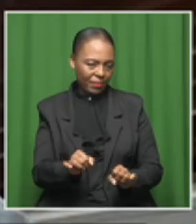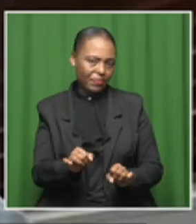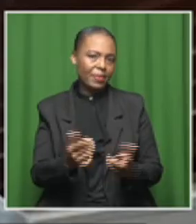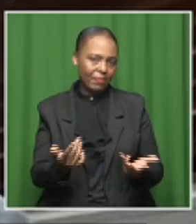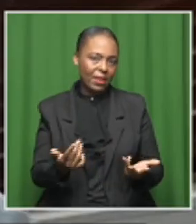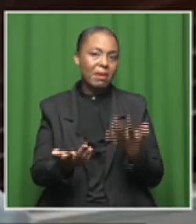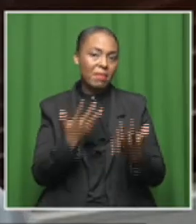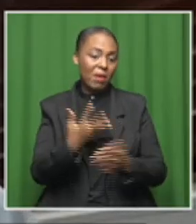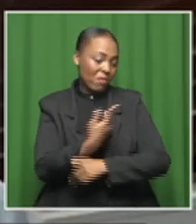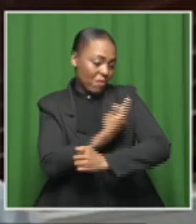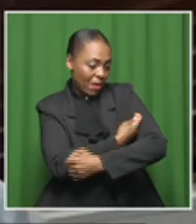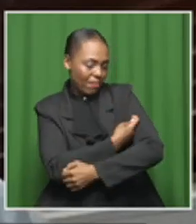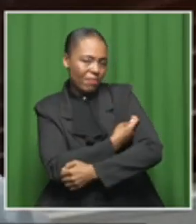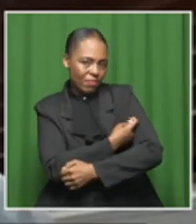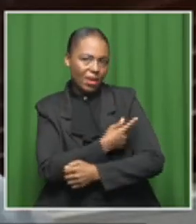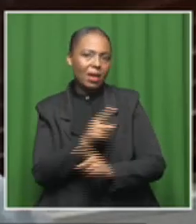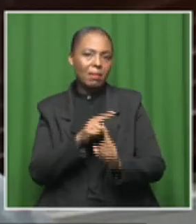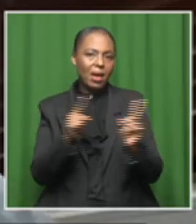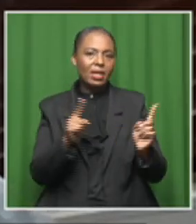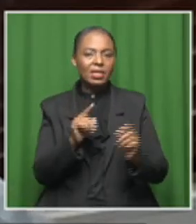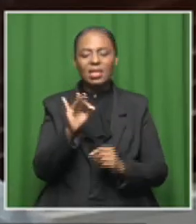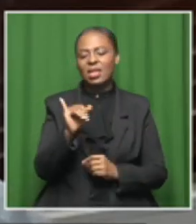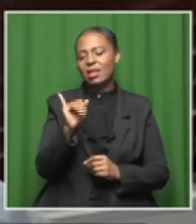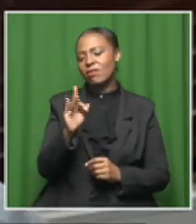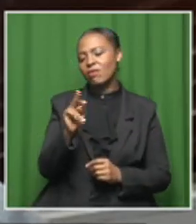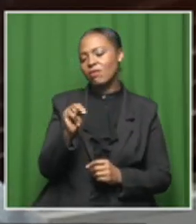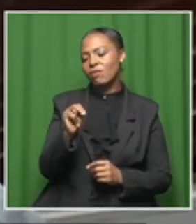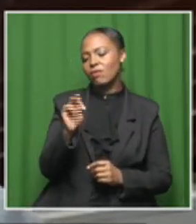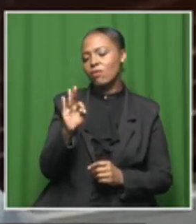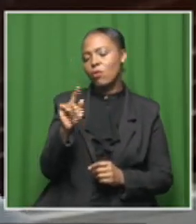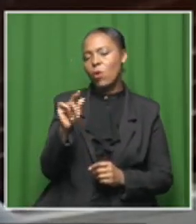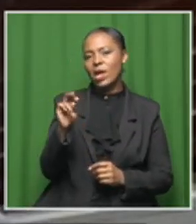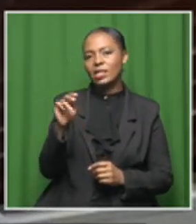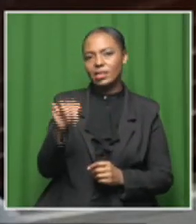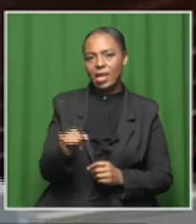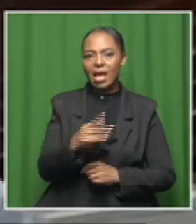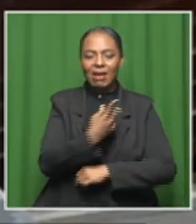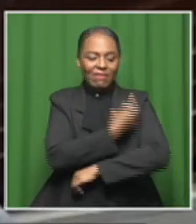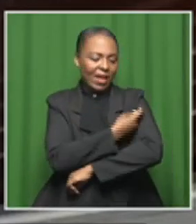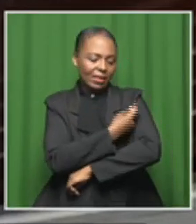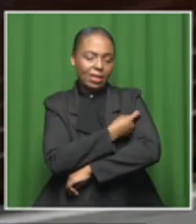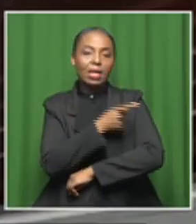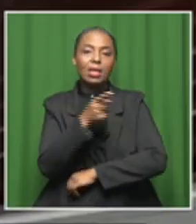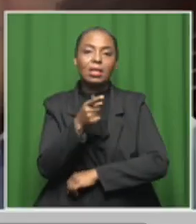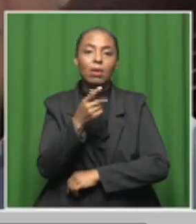the vaccine and then were exposed to influenza and the vaccine had no time to mount an immune response, so you got flu.